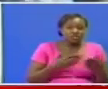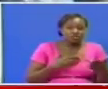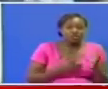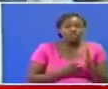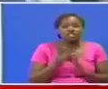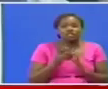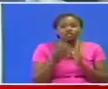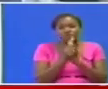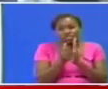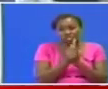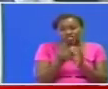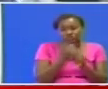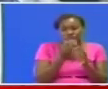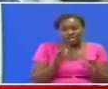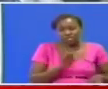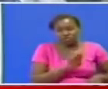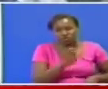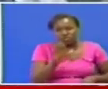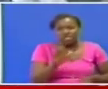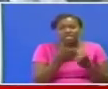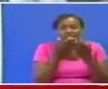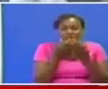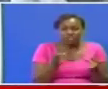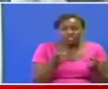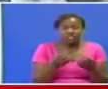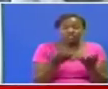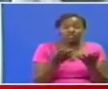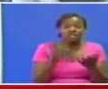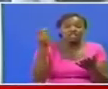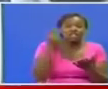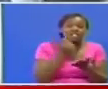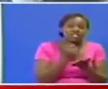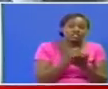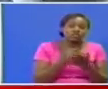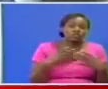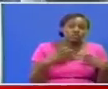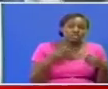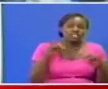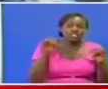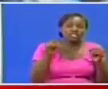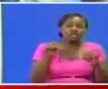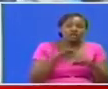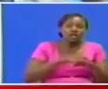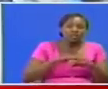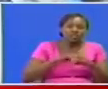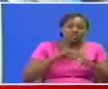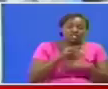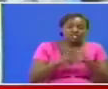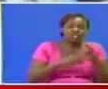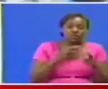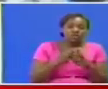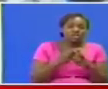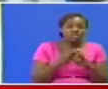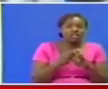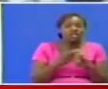develop the skills of your workers and create Kenyan jobs and Kenyan wealth in the new African and global economy. A Kenya